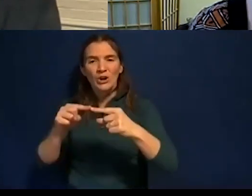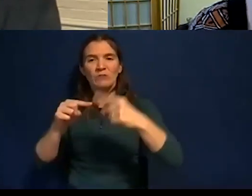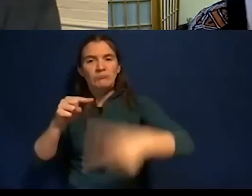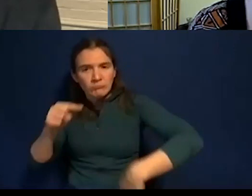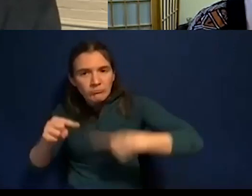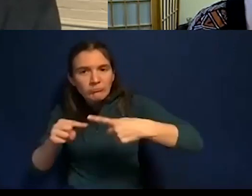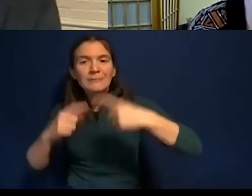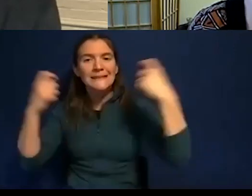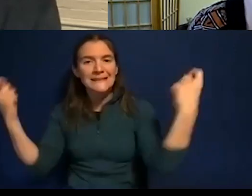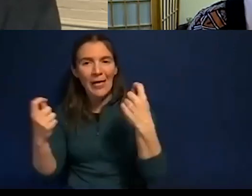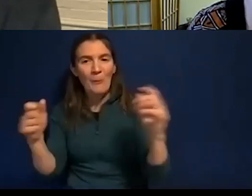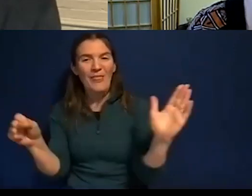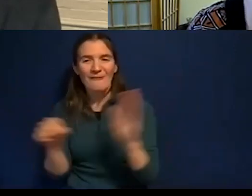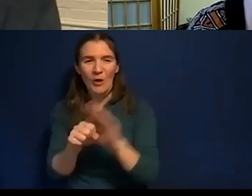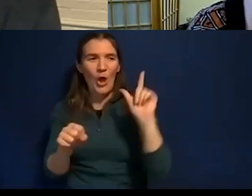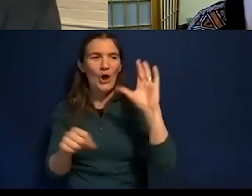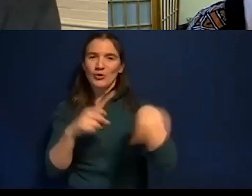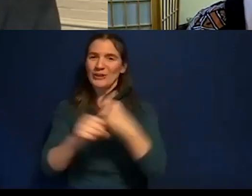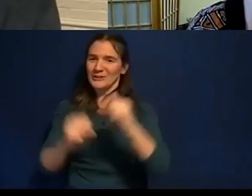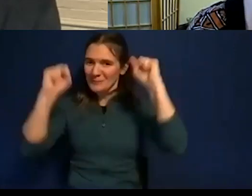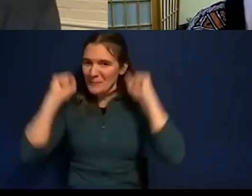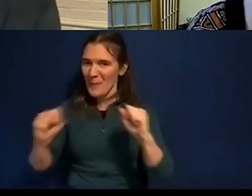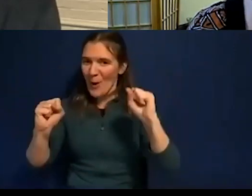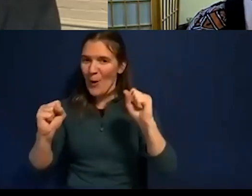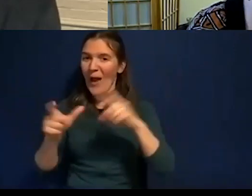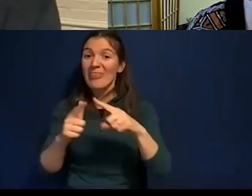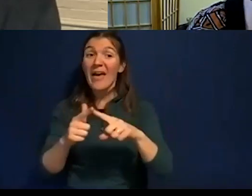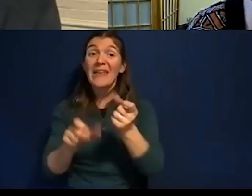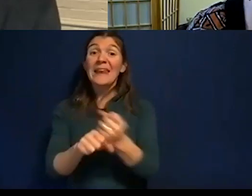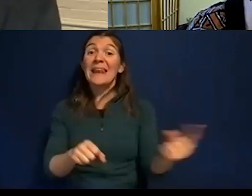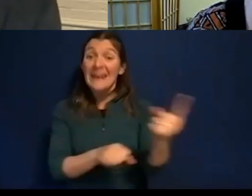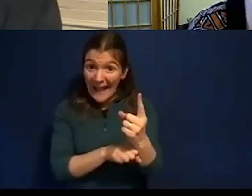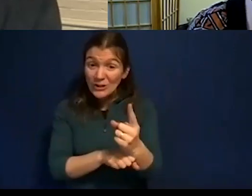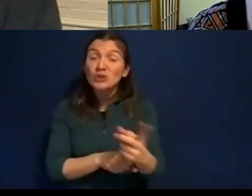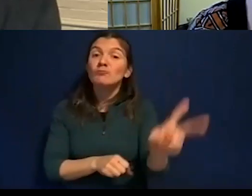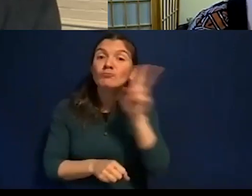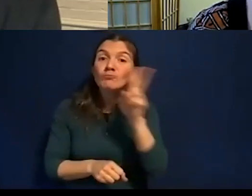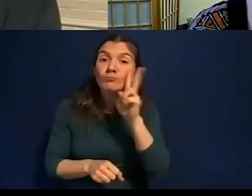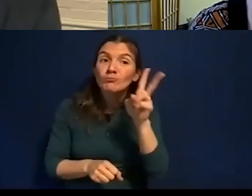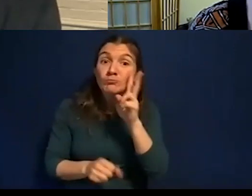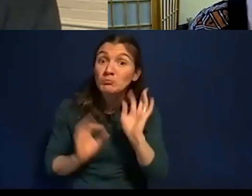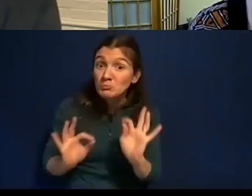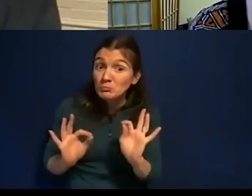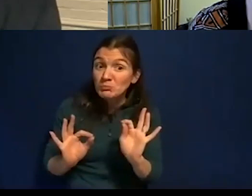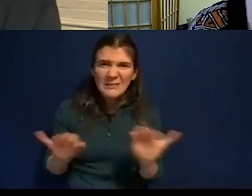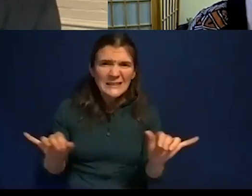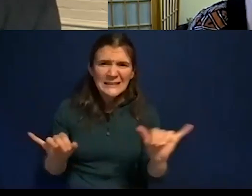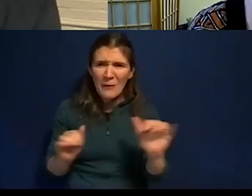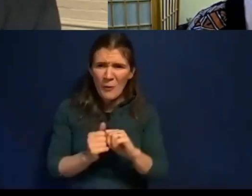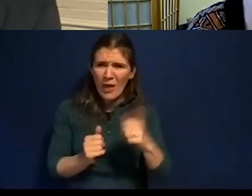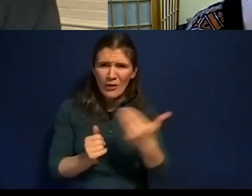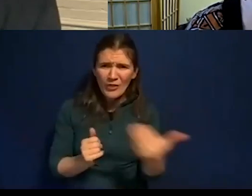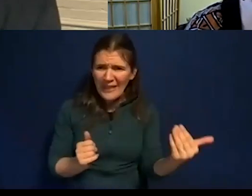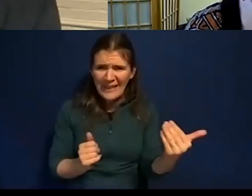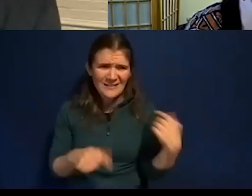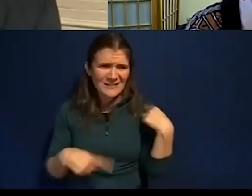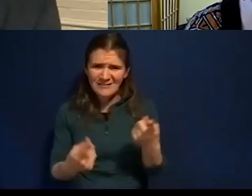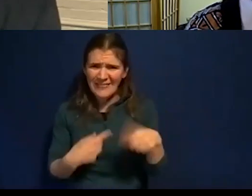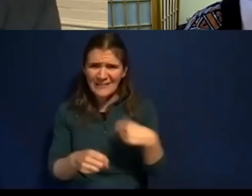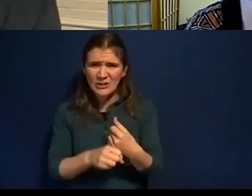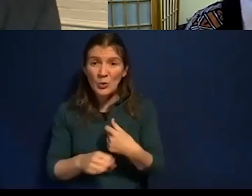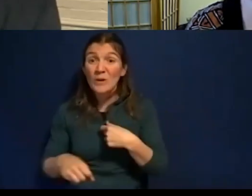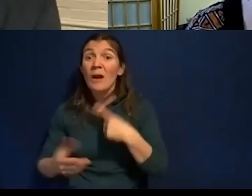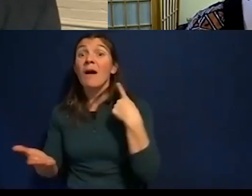mm-hmm. celebrate this centennial, and then let's revisit and see how it went. We've done that with other things during the last year, you